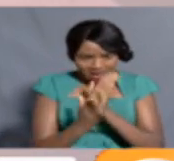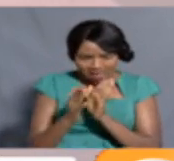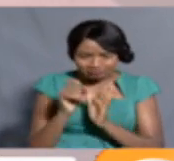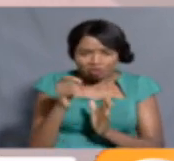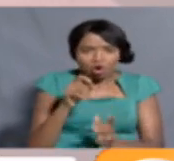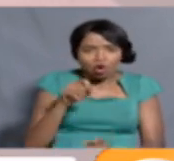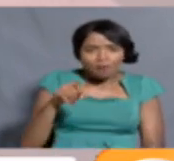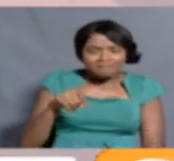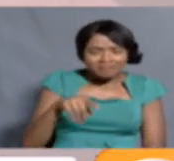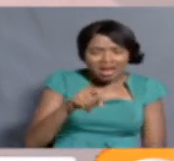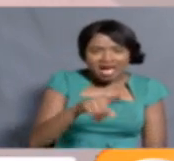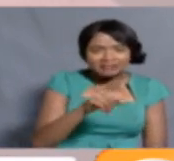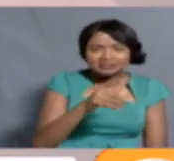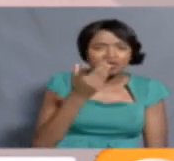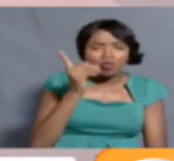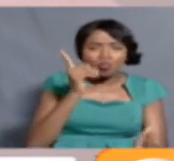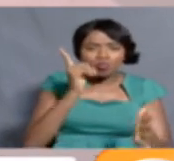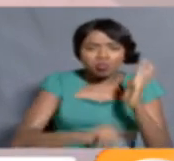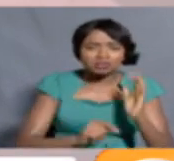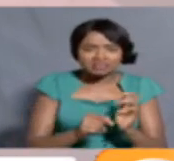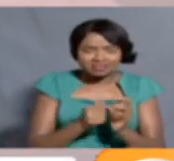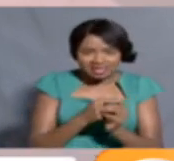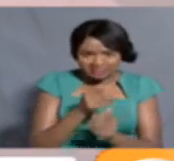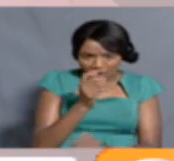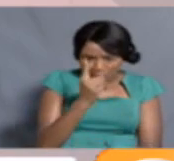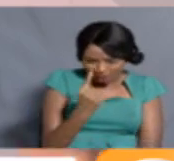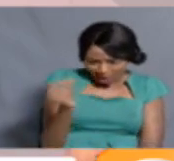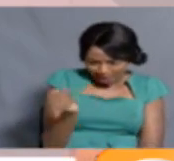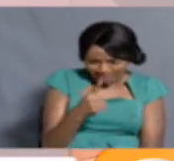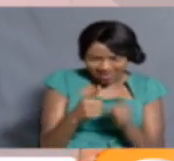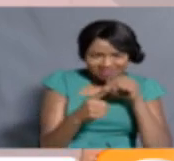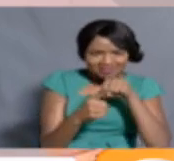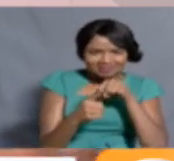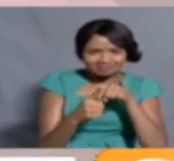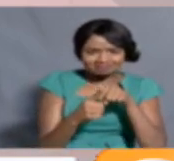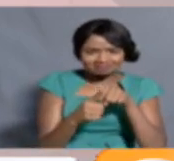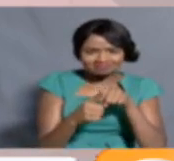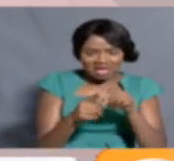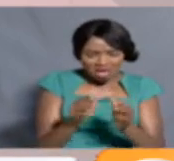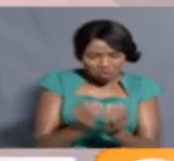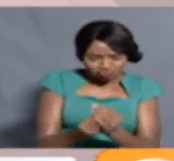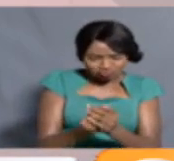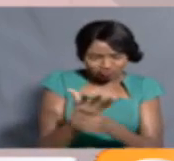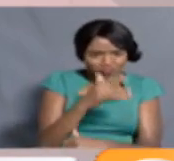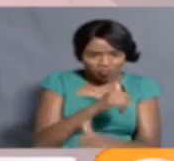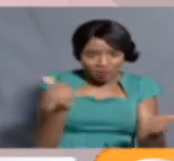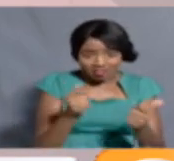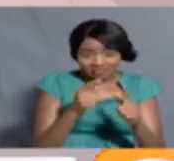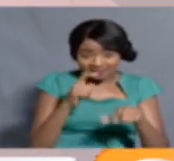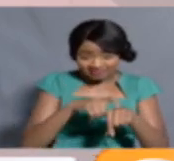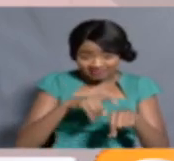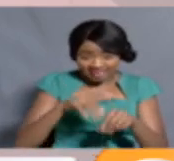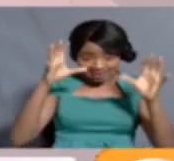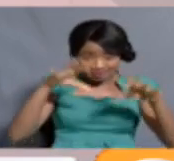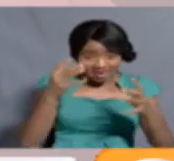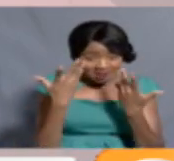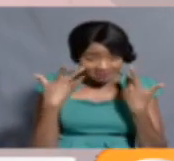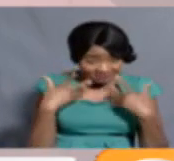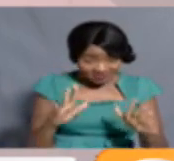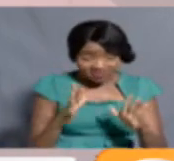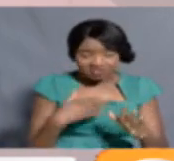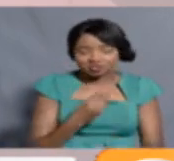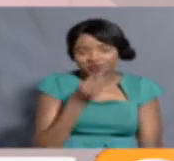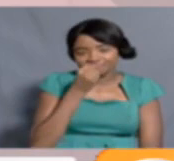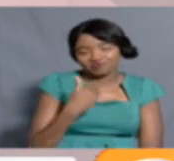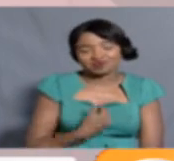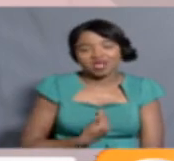crops that can within that 1 month, have done so well that even if the rains disappear, you will still have some food at the end of the day.